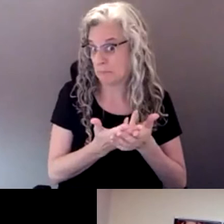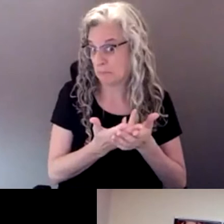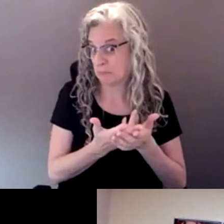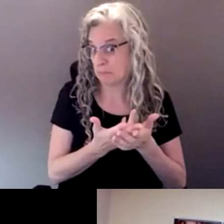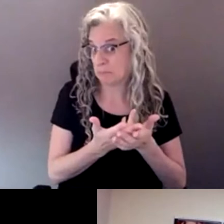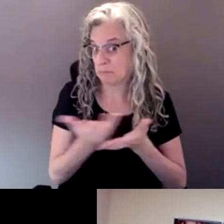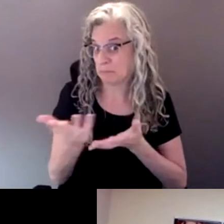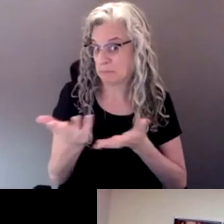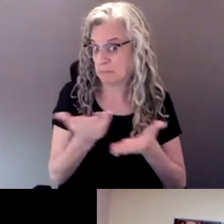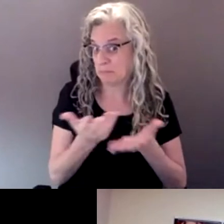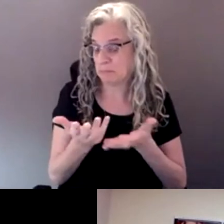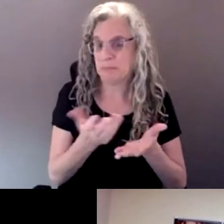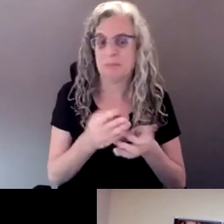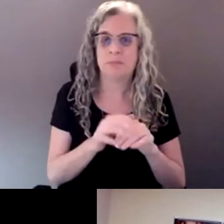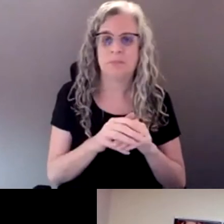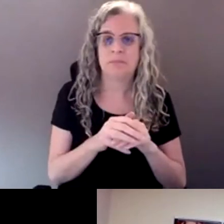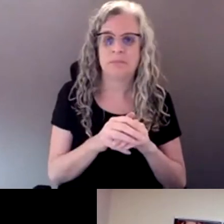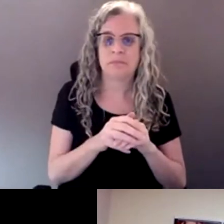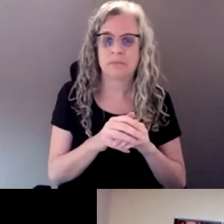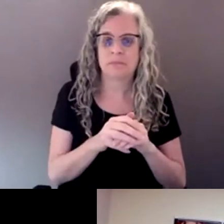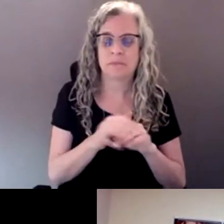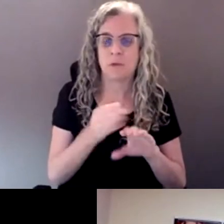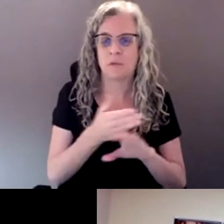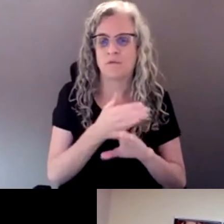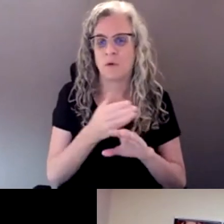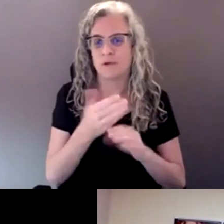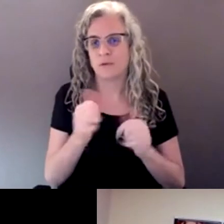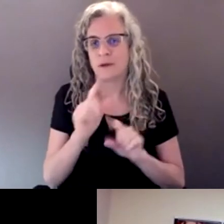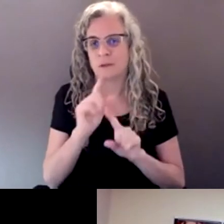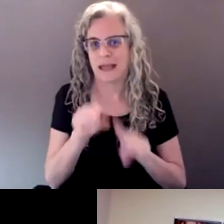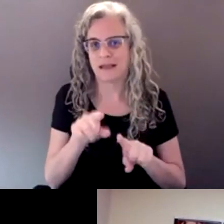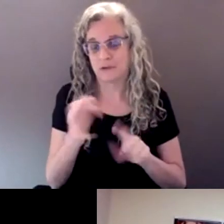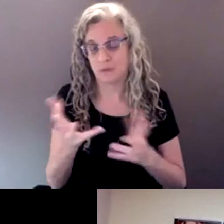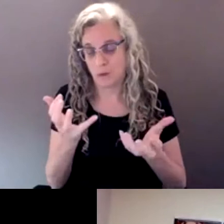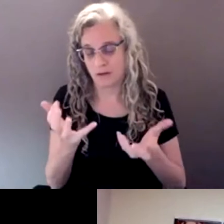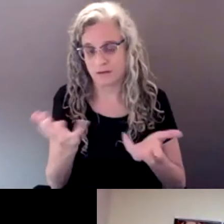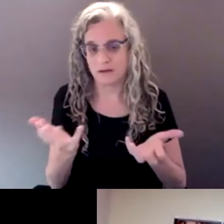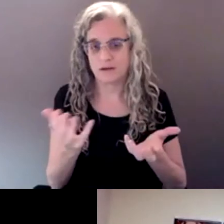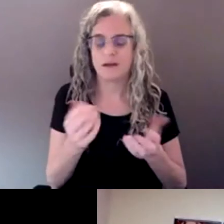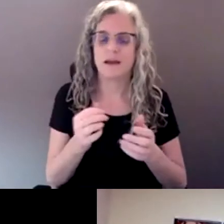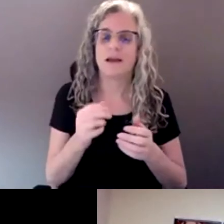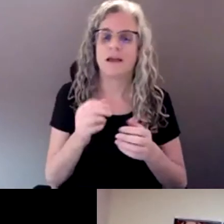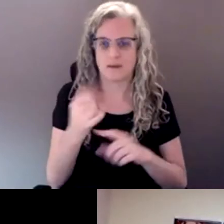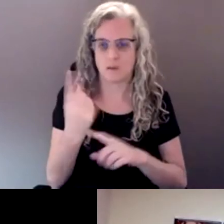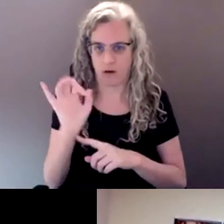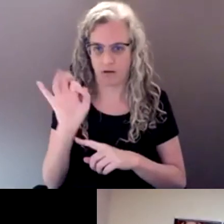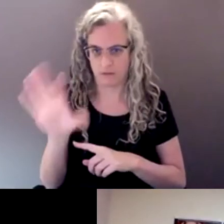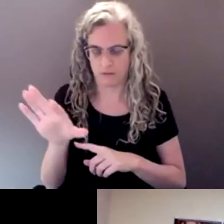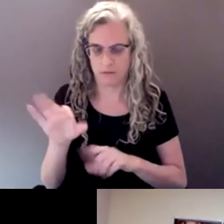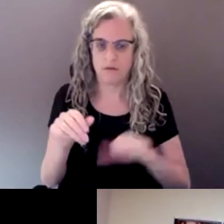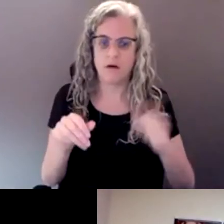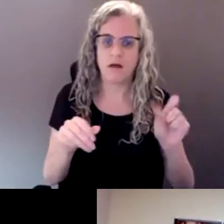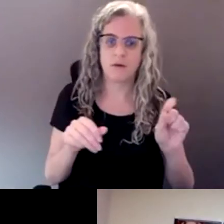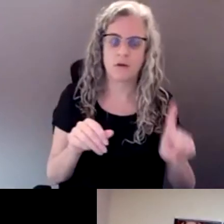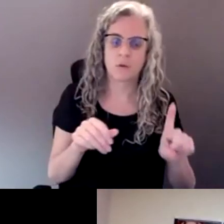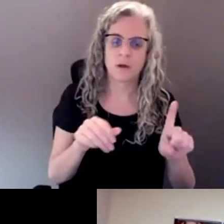you can, well, before you handle that one, if you'd like to, there was another question, which